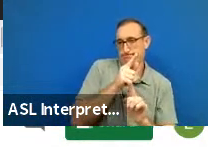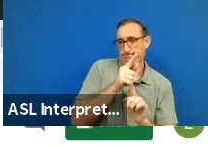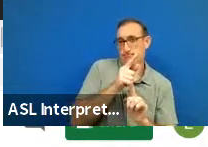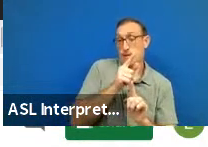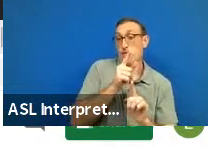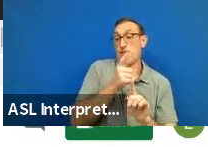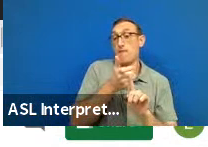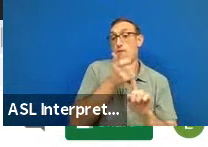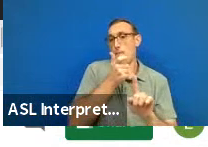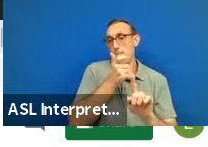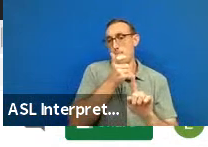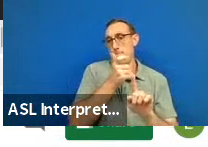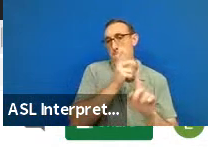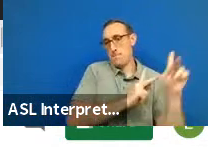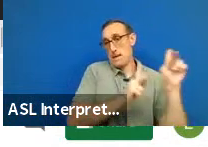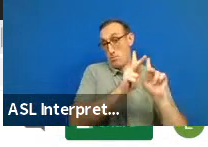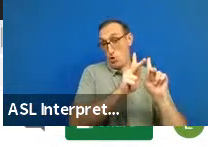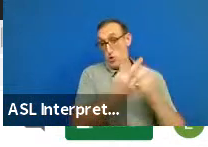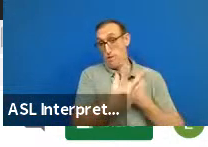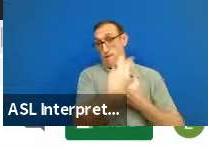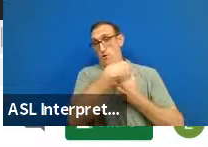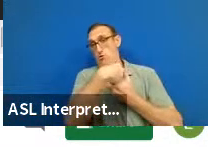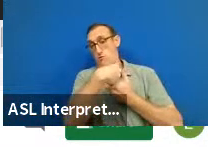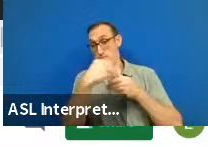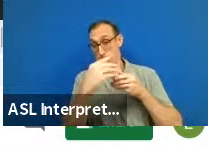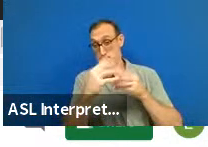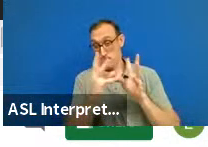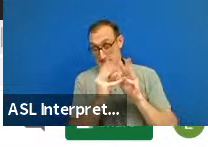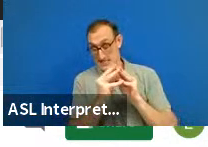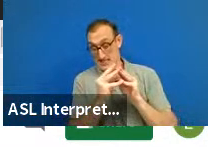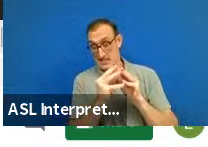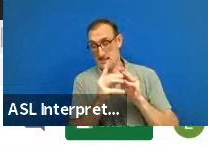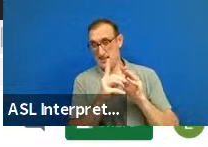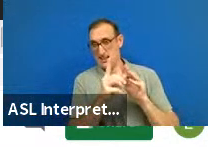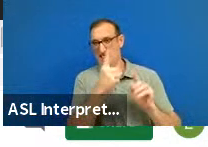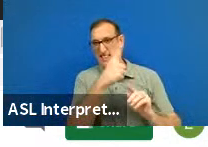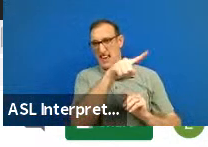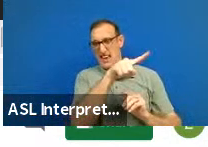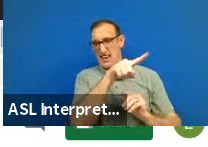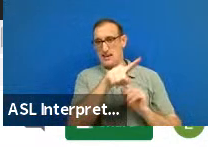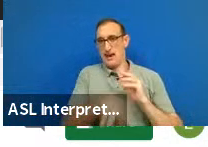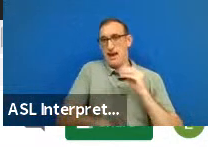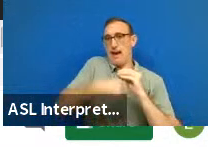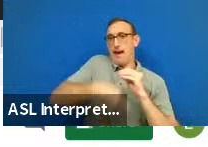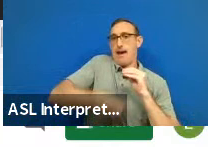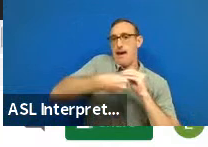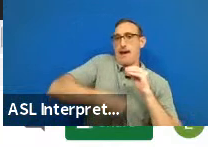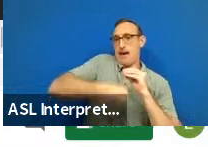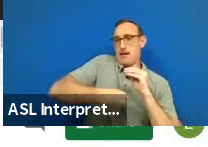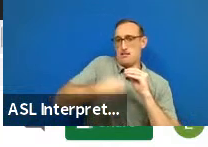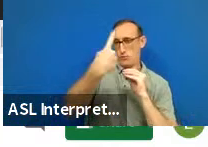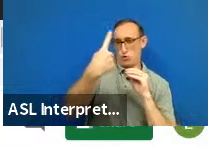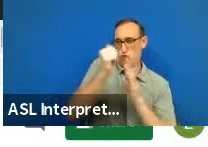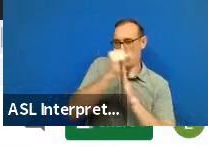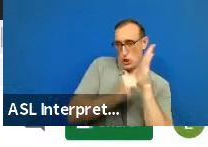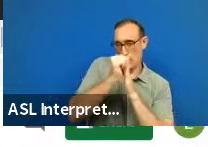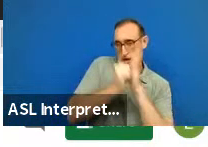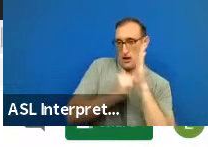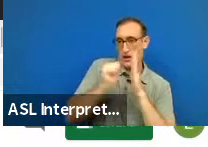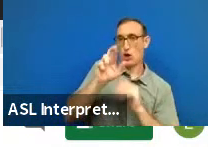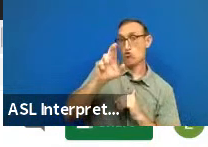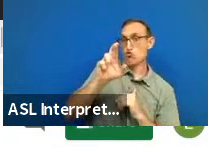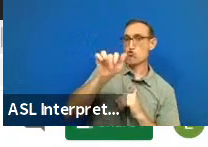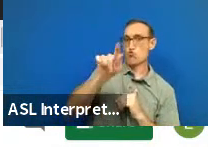know, was attending this meeting, was it helpful? Was in other words,